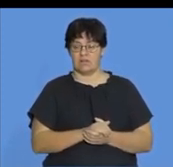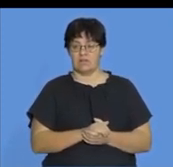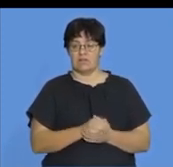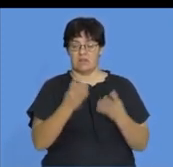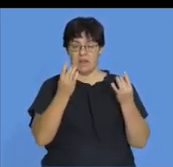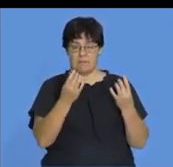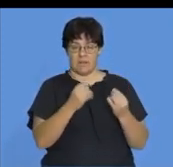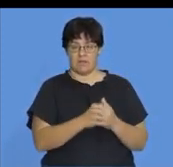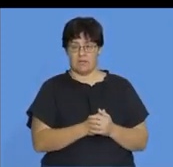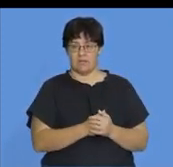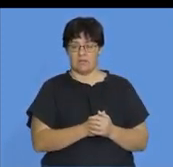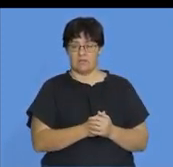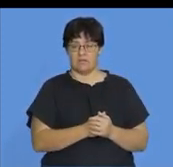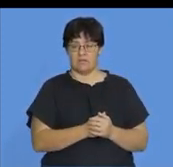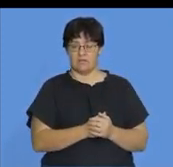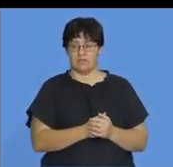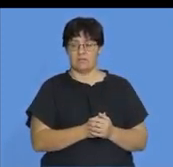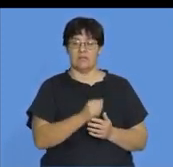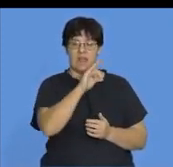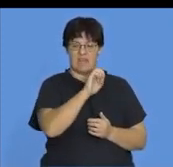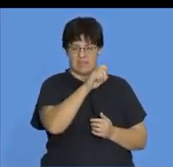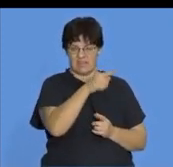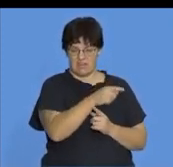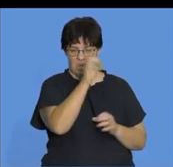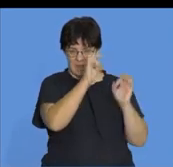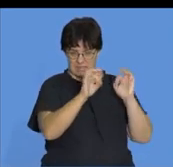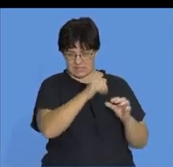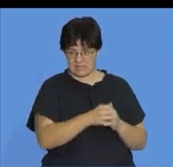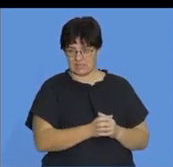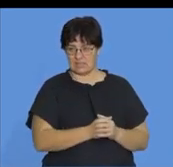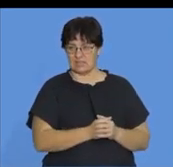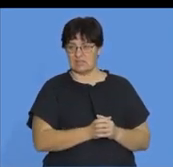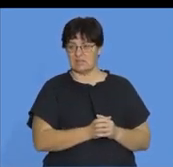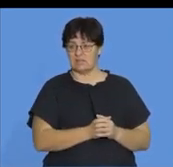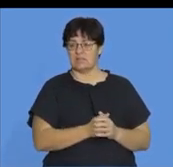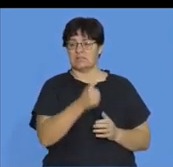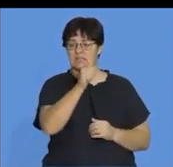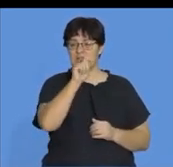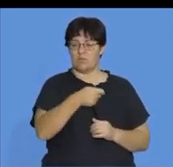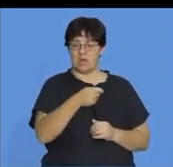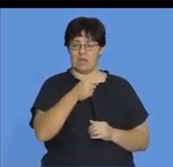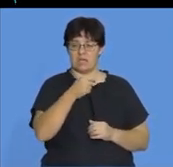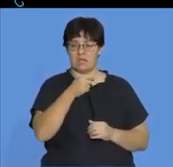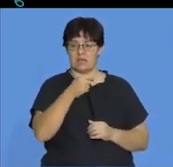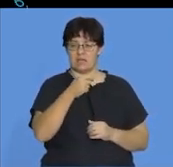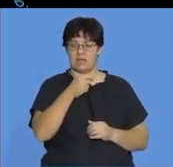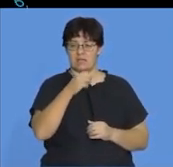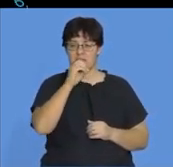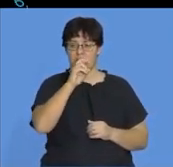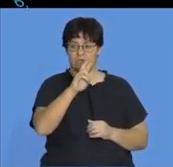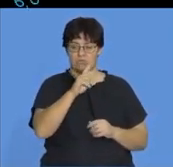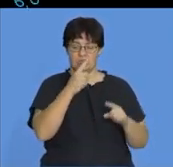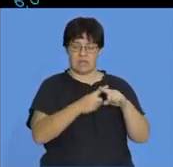to number of, which is the Fe3, the number of particles, then divided by